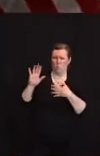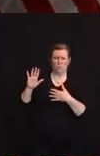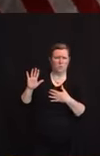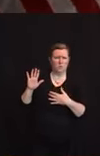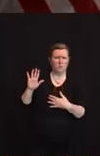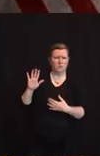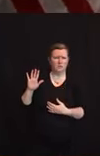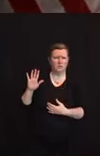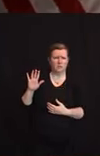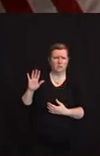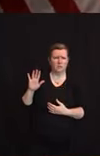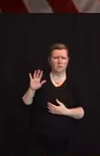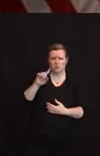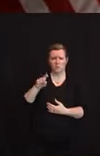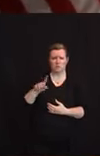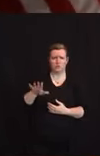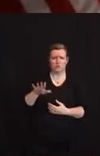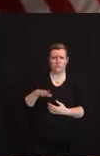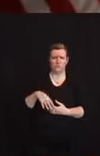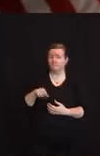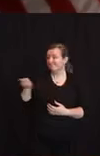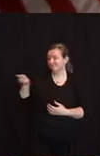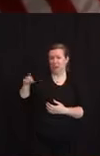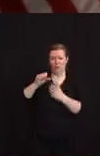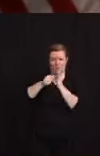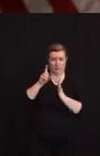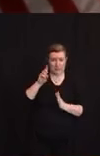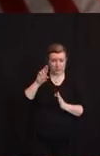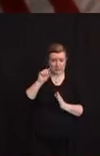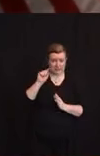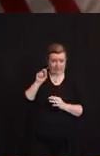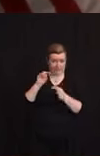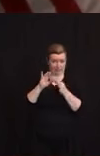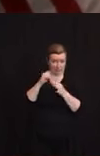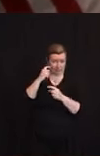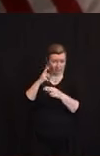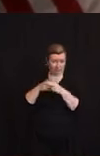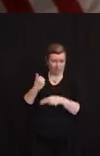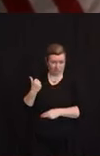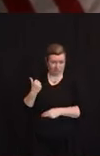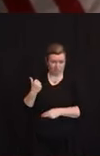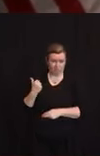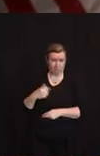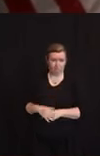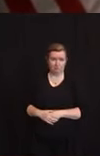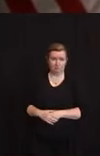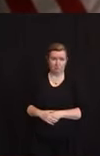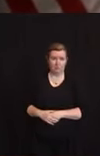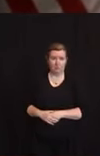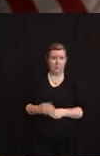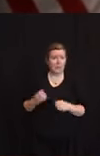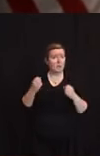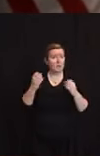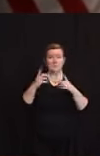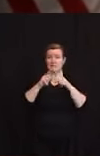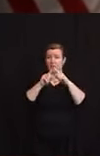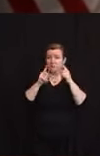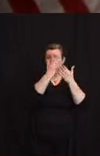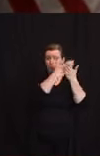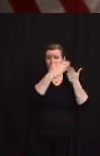just said, it's a number of different factors here, including how quickly do you hear. So Judy has